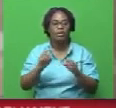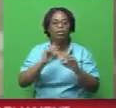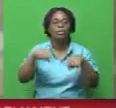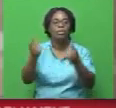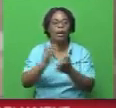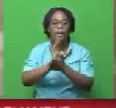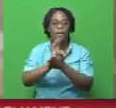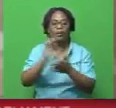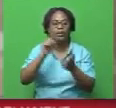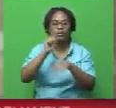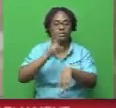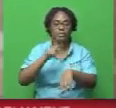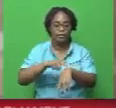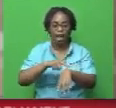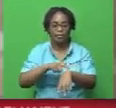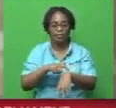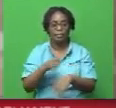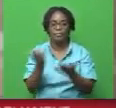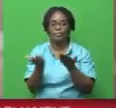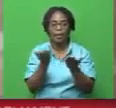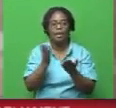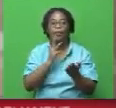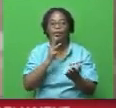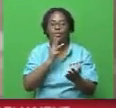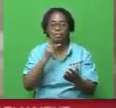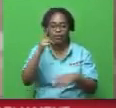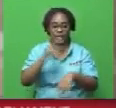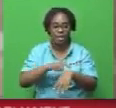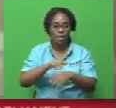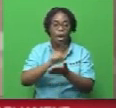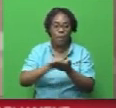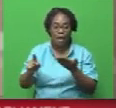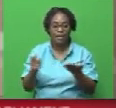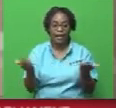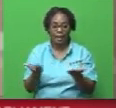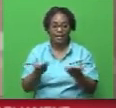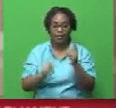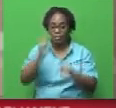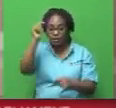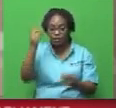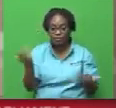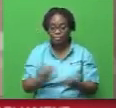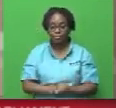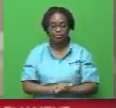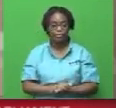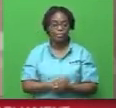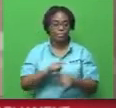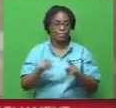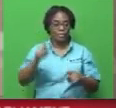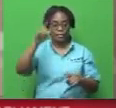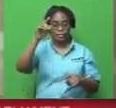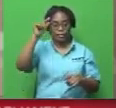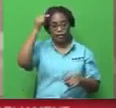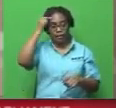in this country. And that is the arrogance and the level of to which this government is so simply out